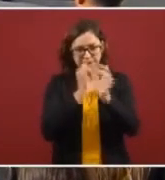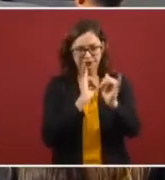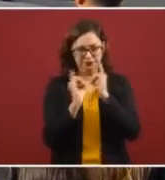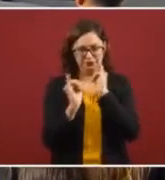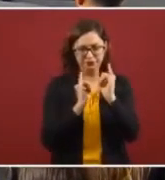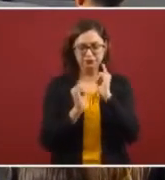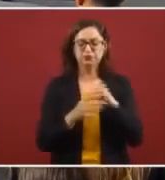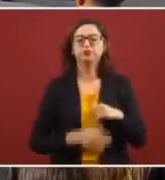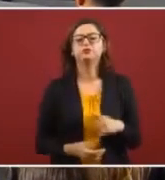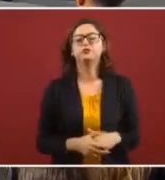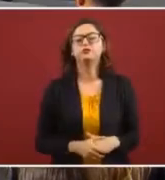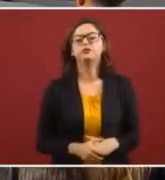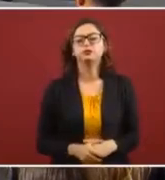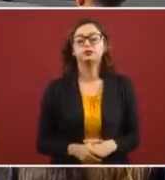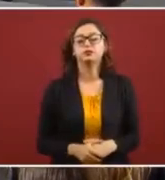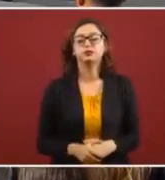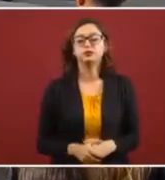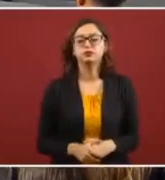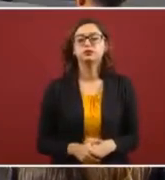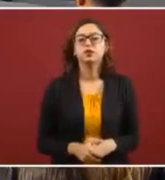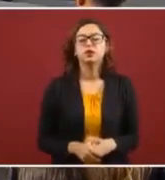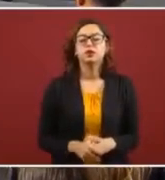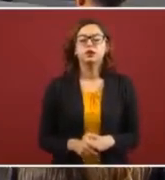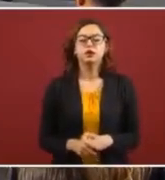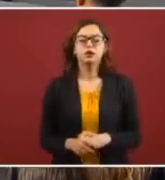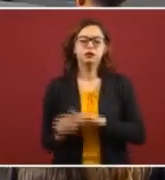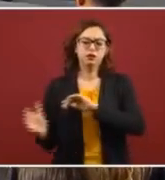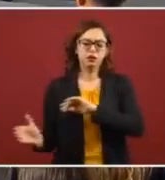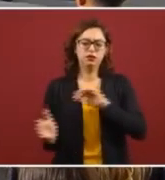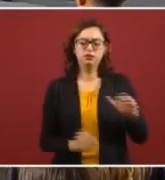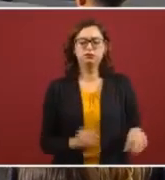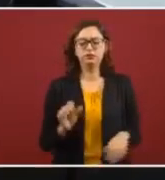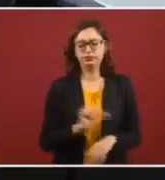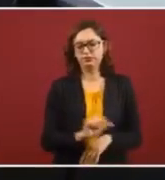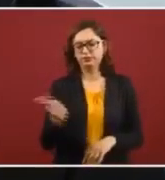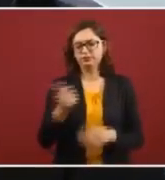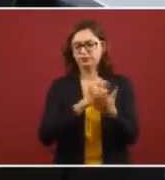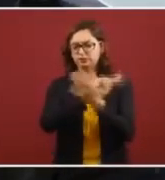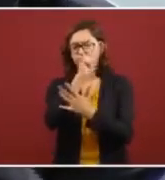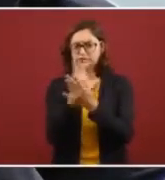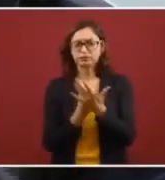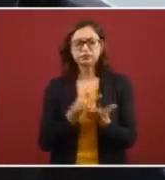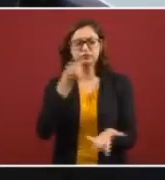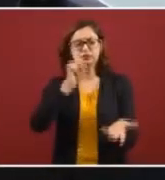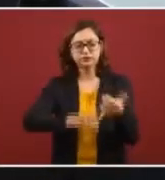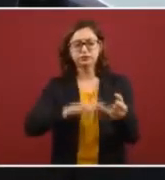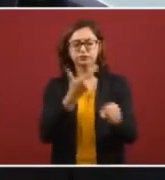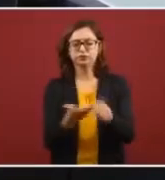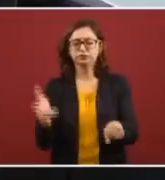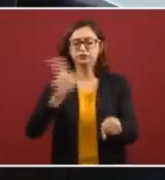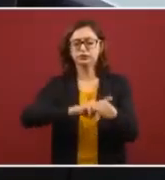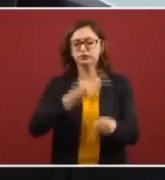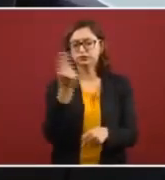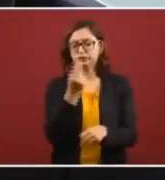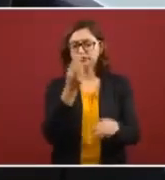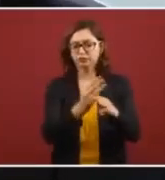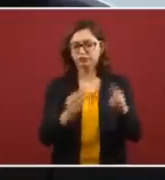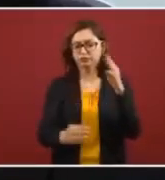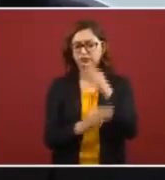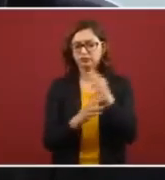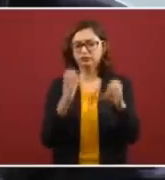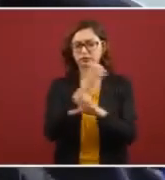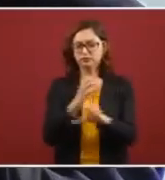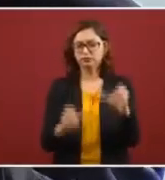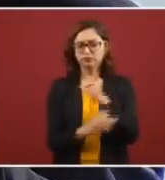So additionally to that is a program that will with the infrastructure and equipment that